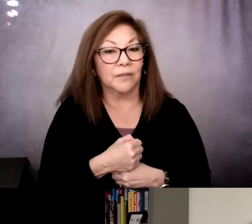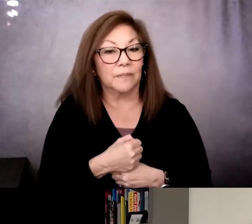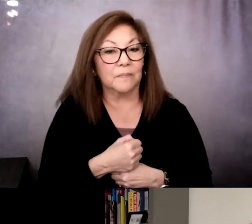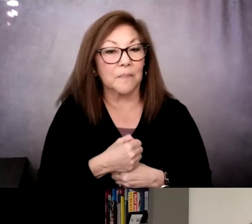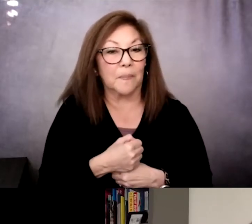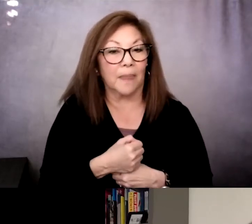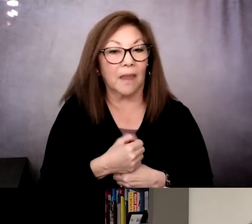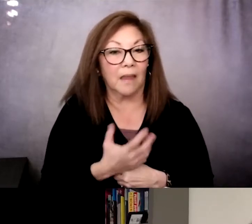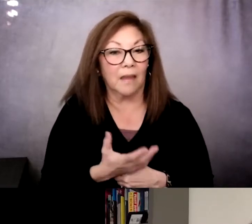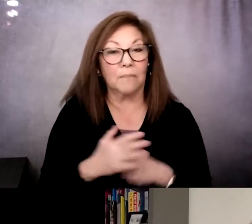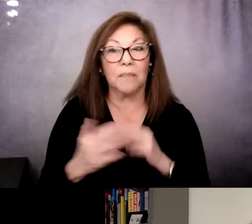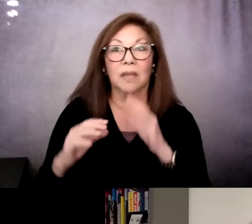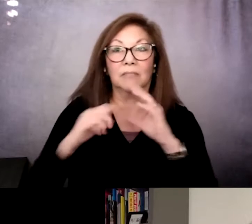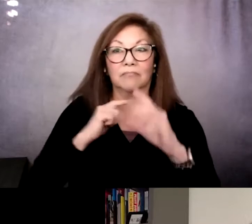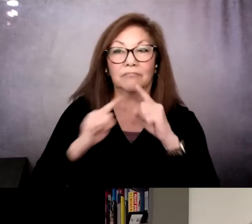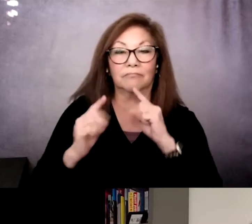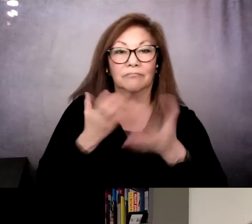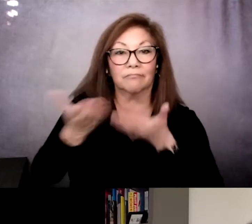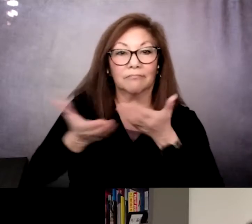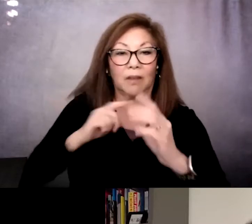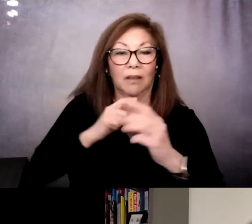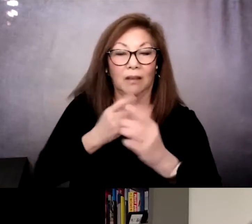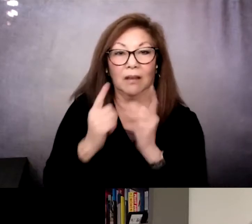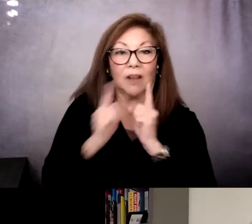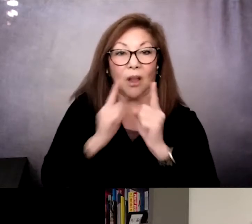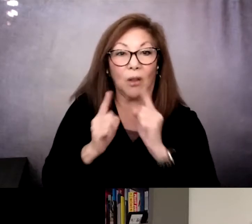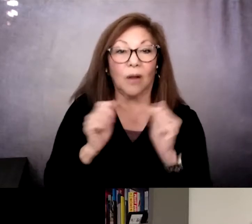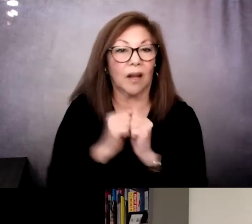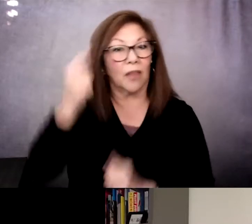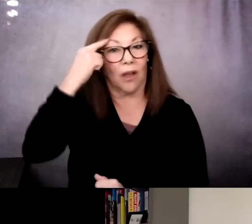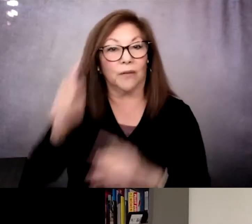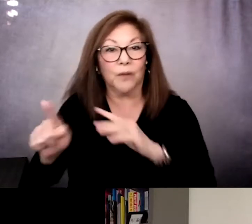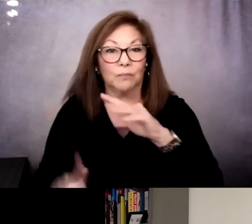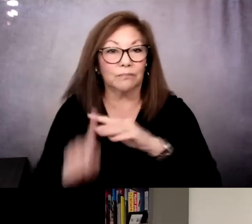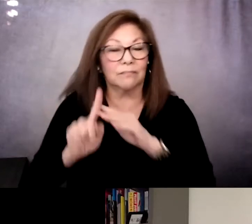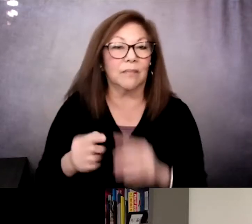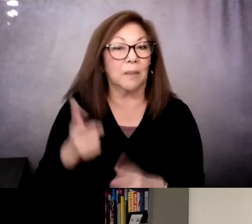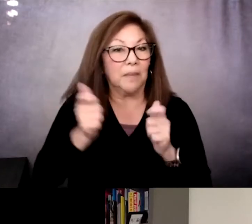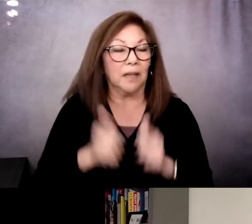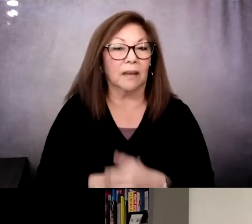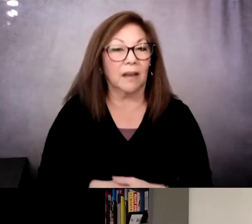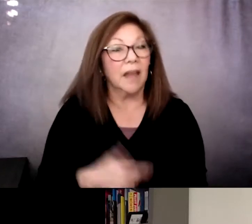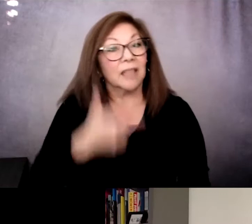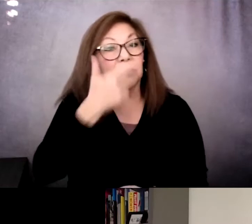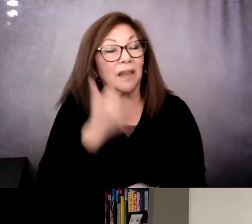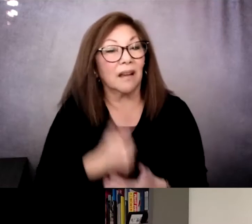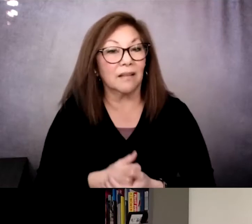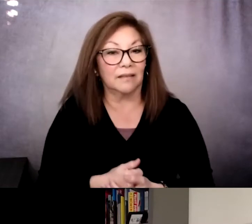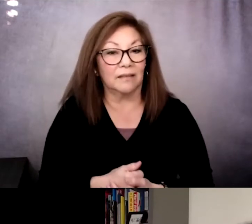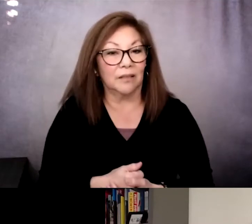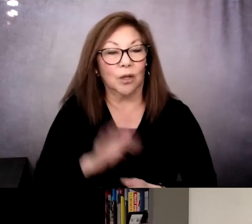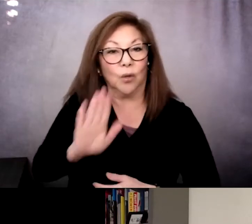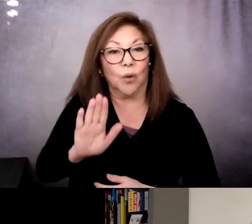to be in conversation with that night, I thought of you immediately. And it's because